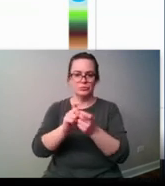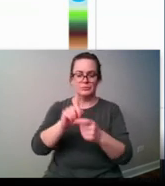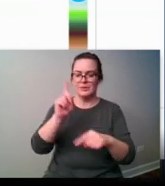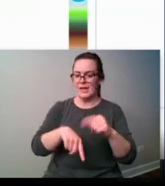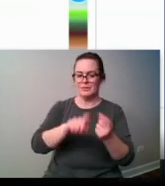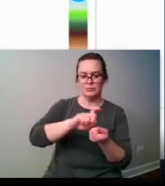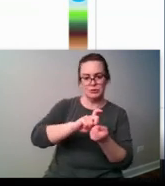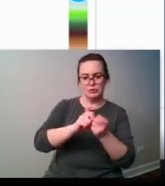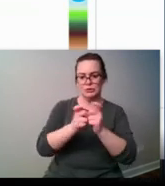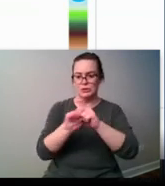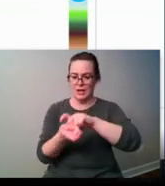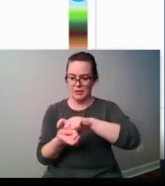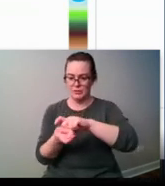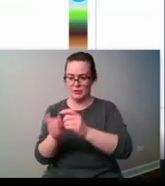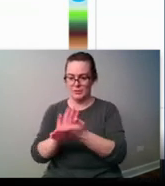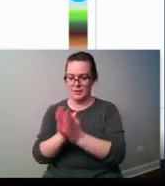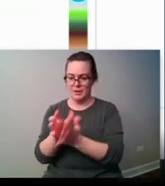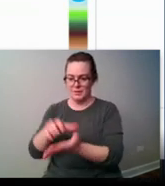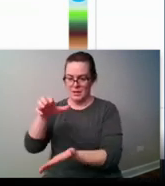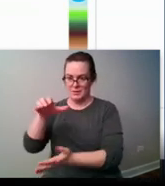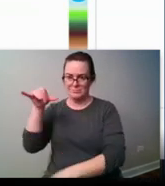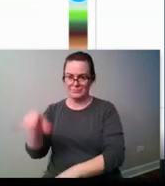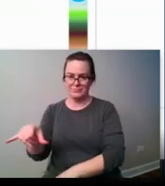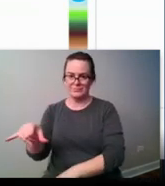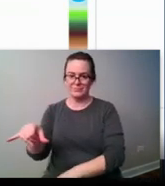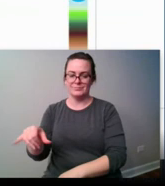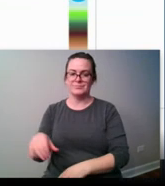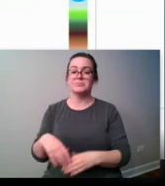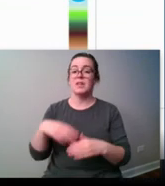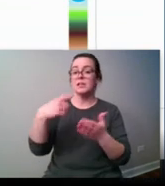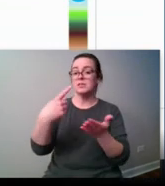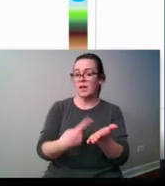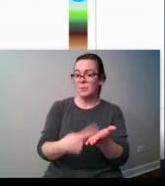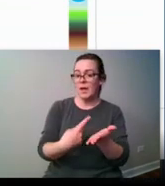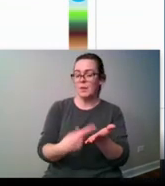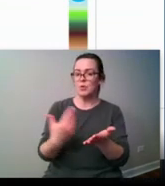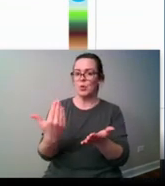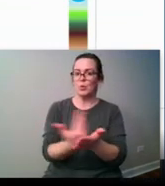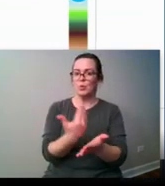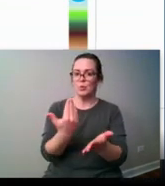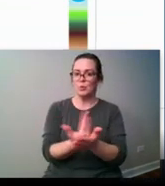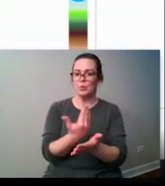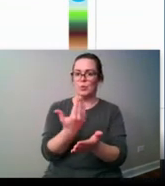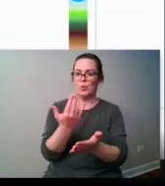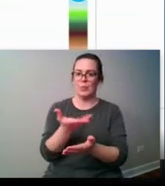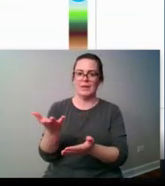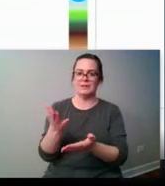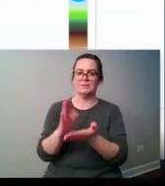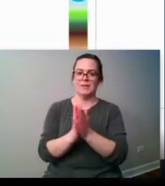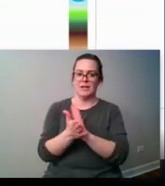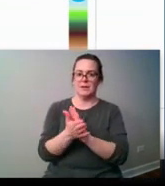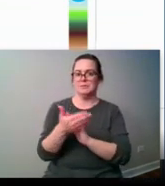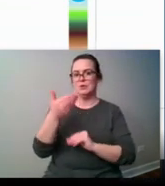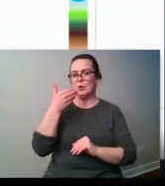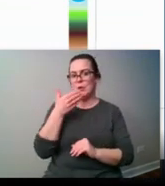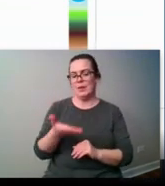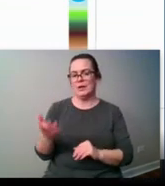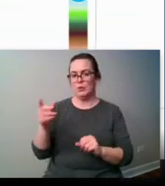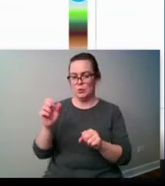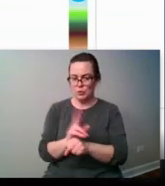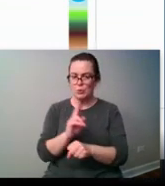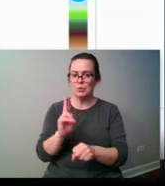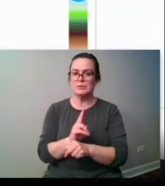formed. Sometimes these new materials are useful to us. So an example of non-reversible change would be